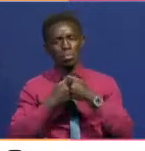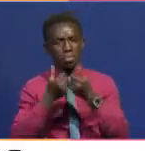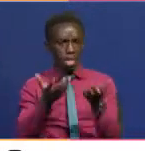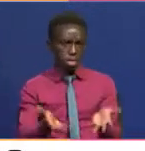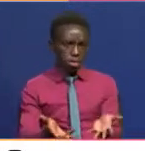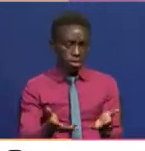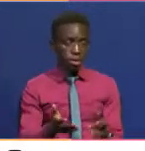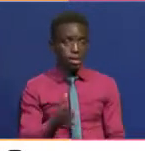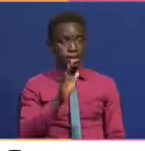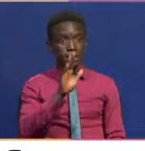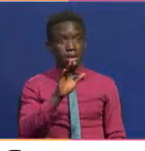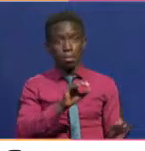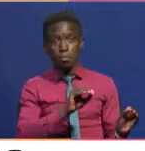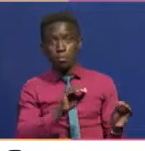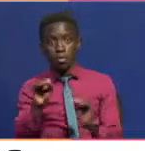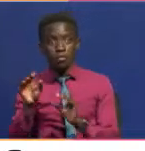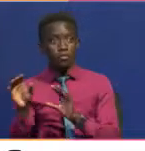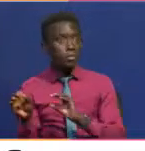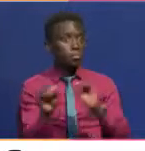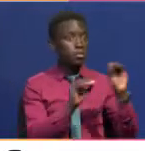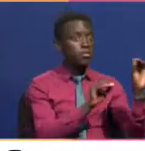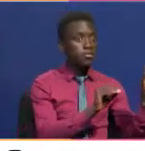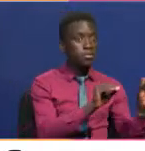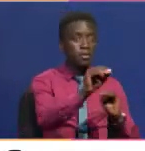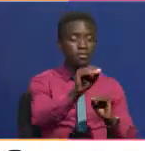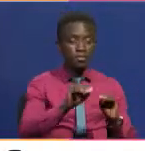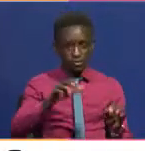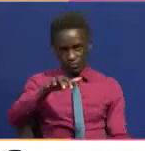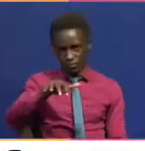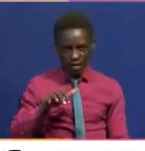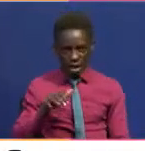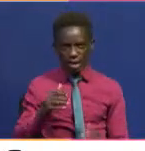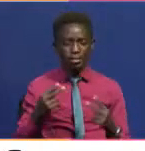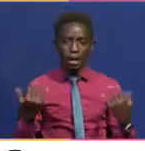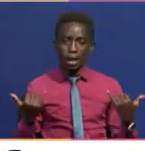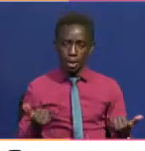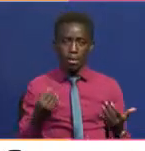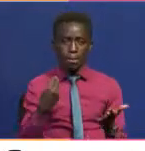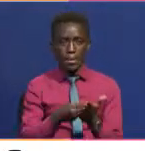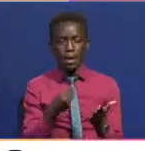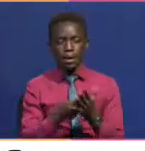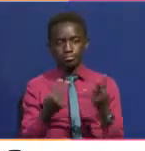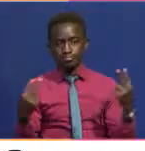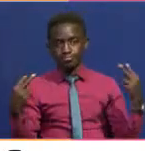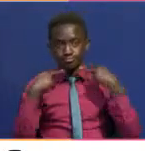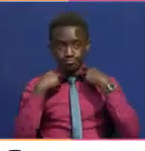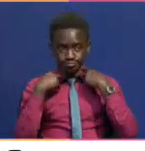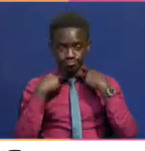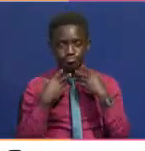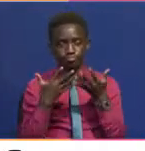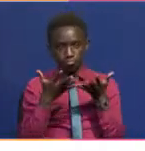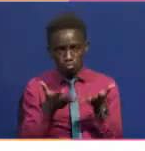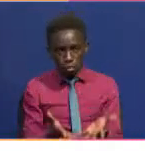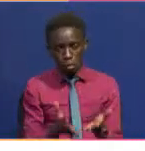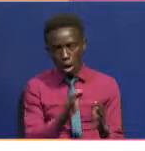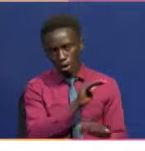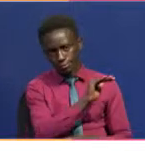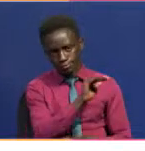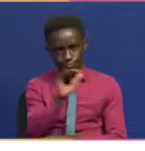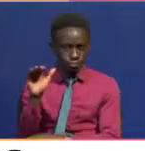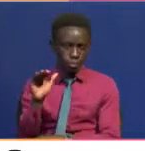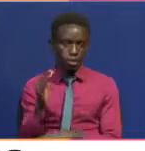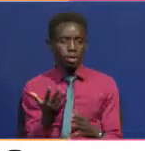of logistics, we of course are really constrained at the moment financially. So we are reaching out to partners